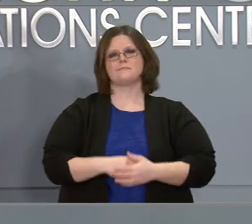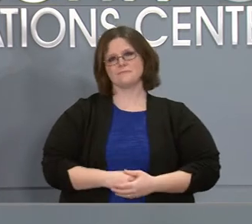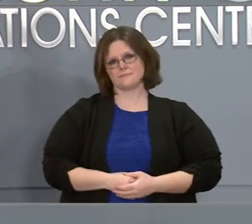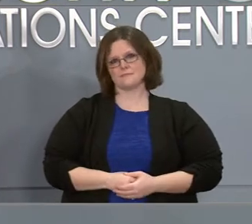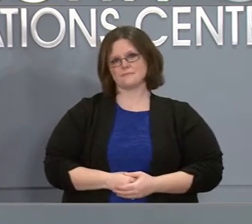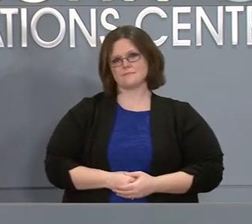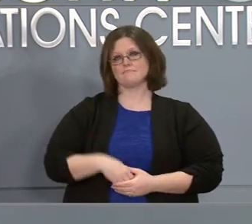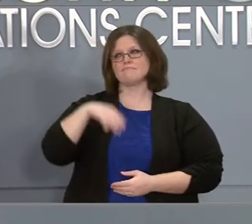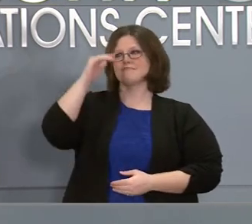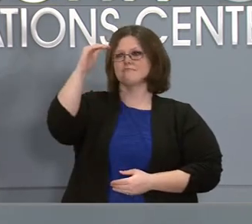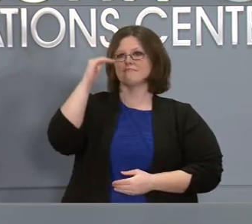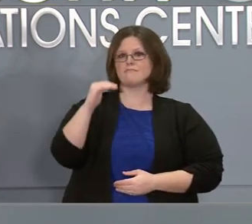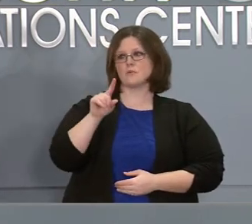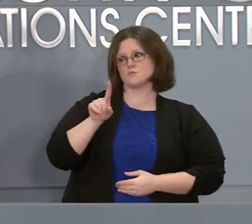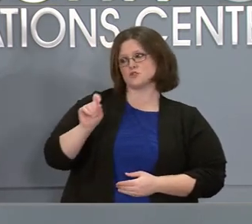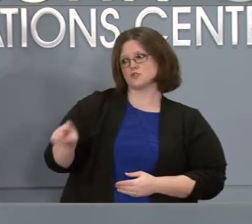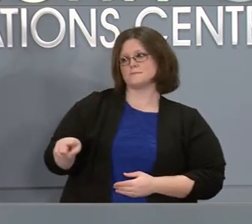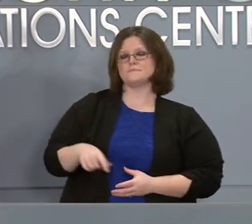Next question.